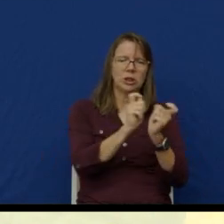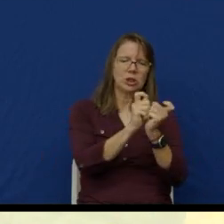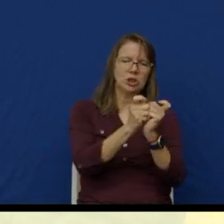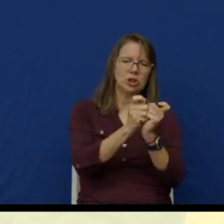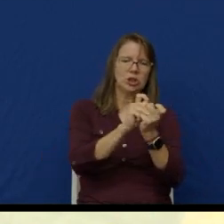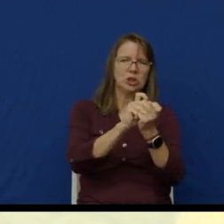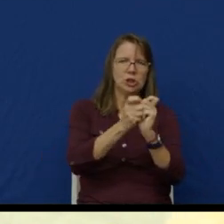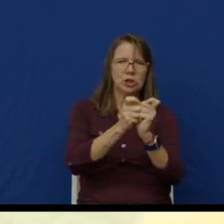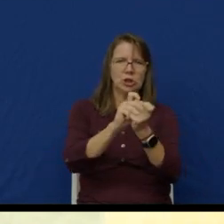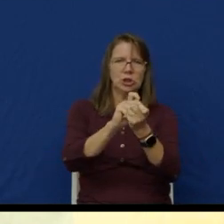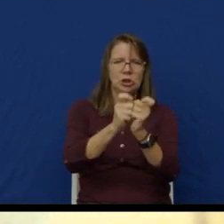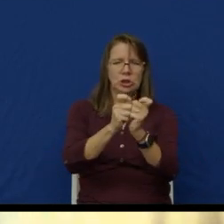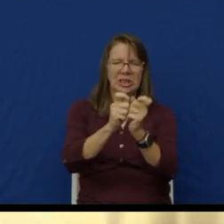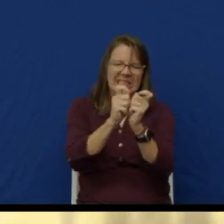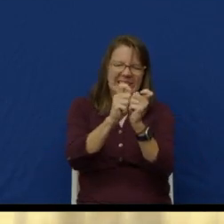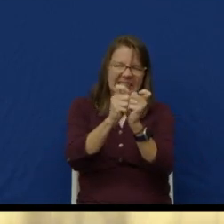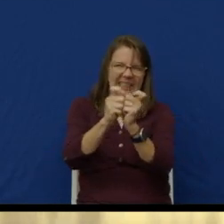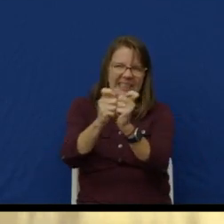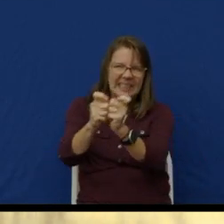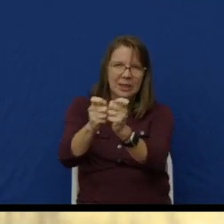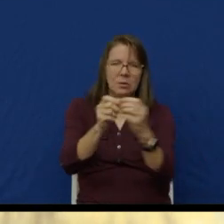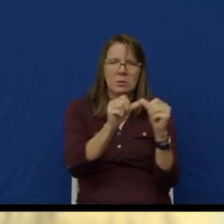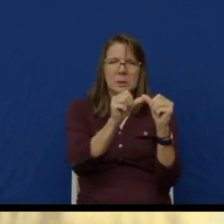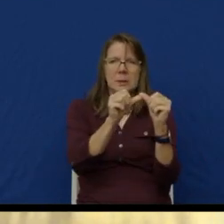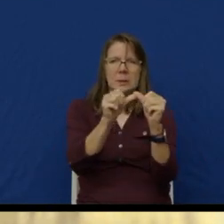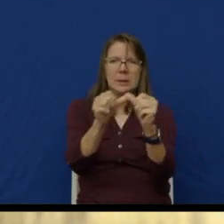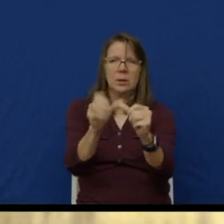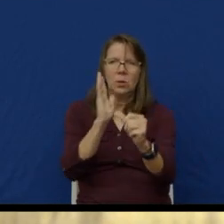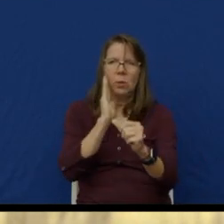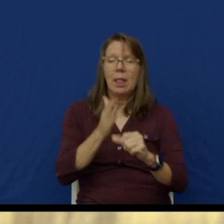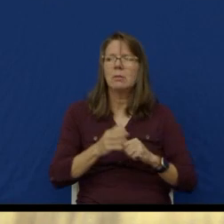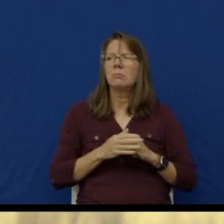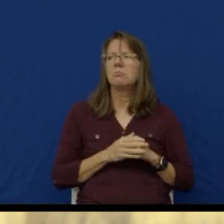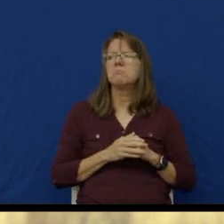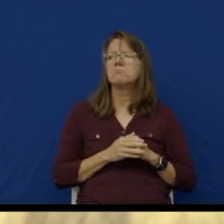our intentions. And